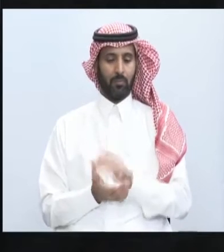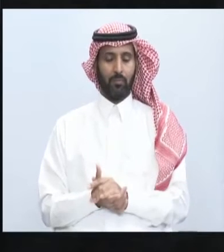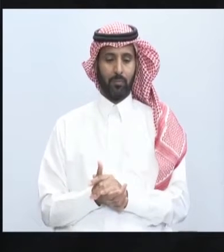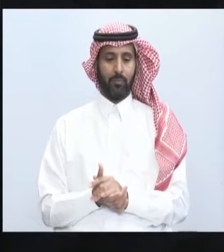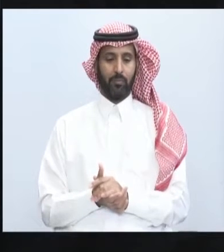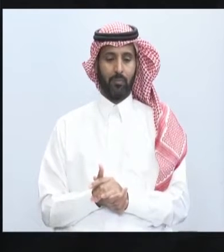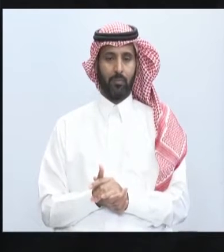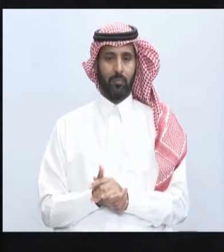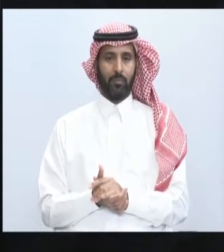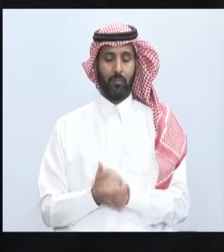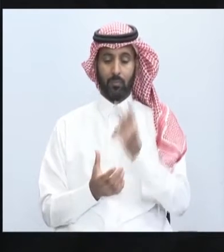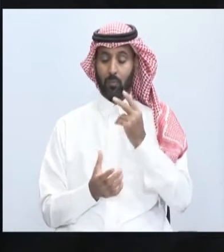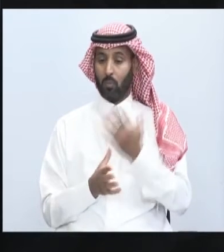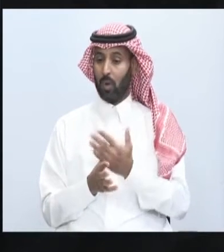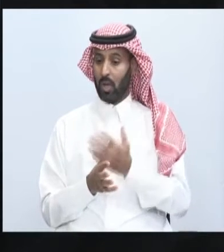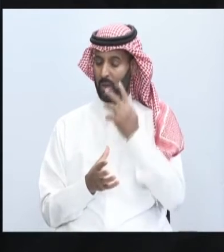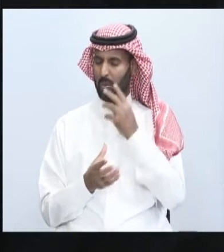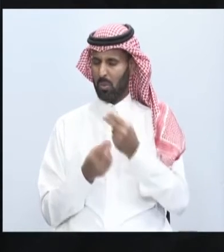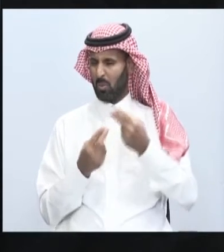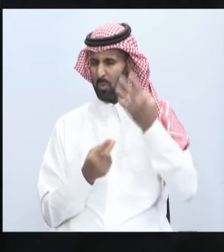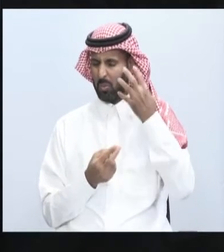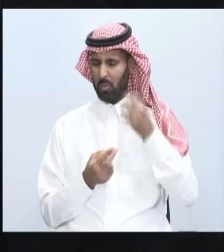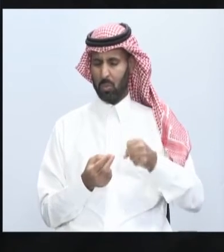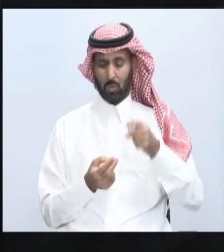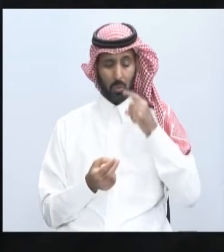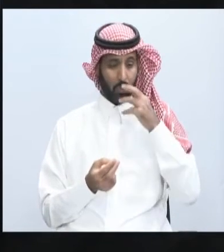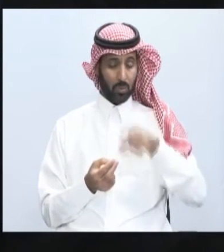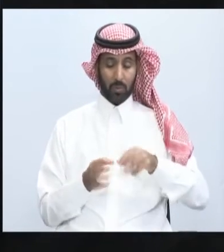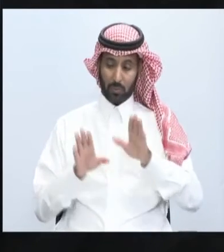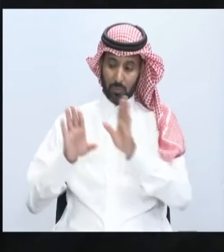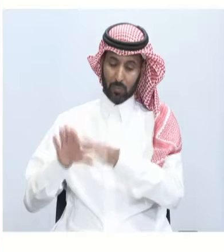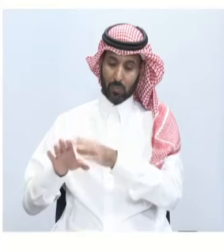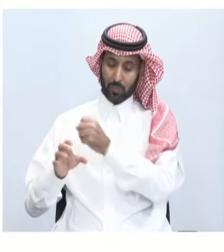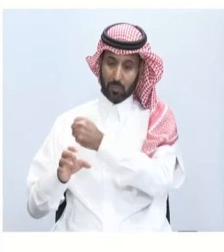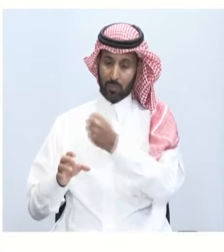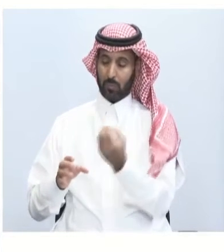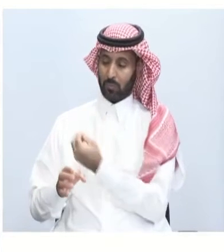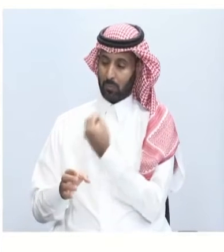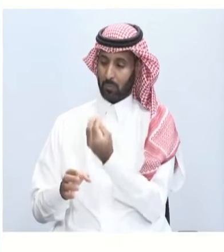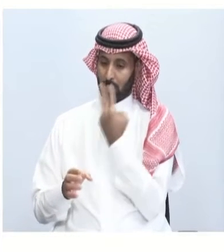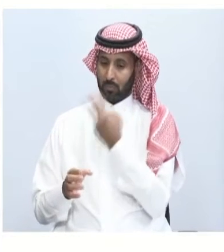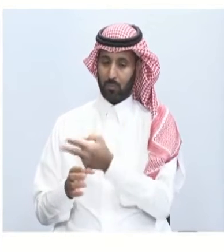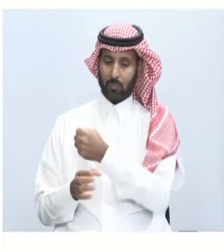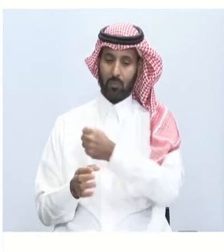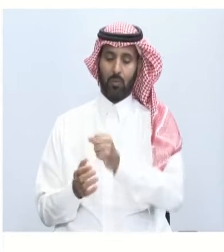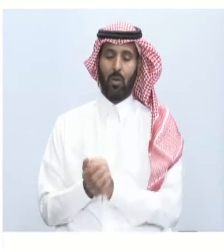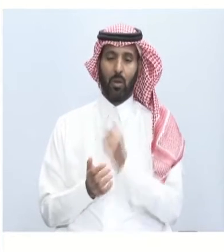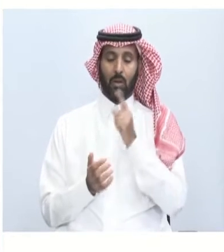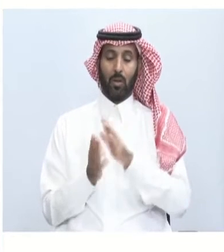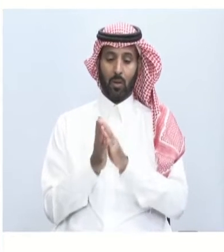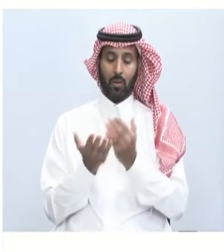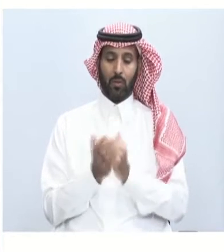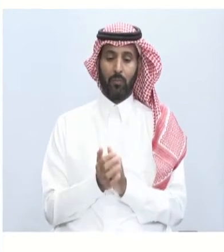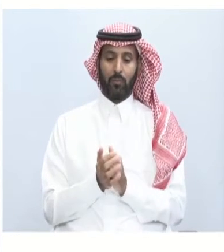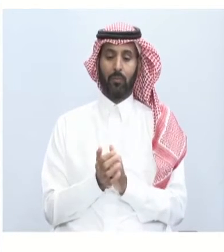not now. So this is why they are old, and this is why they are kept in a museum. Now, I would like you please